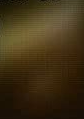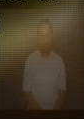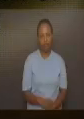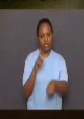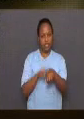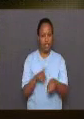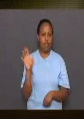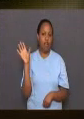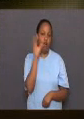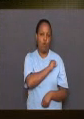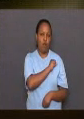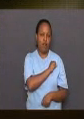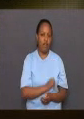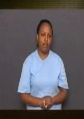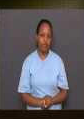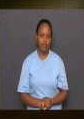Time's up.